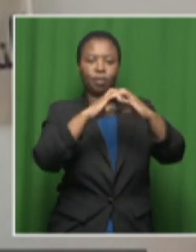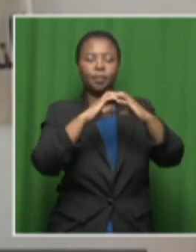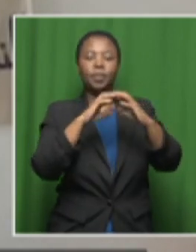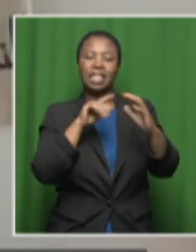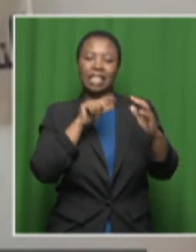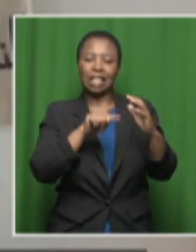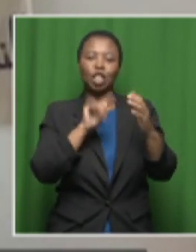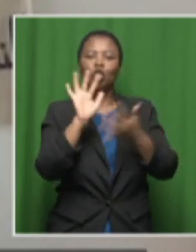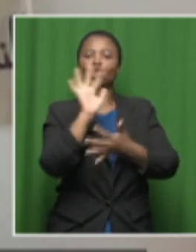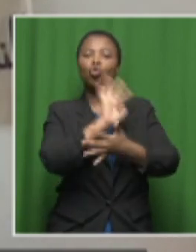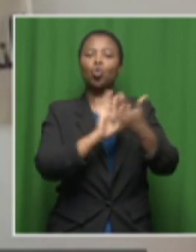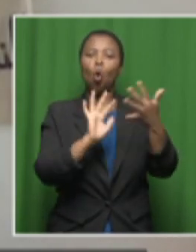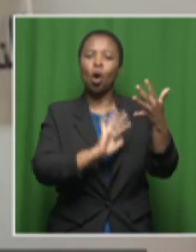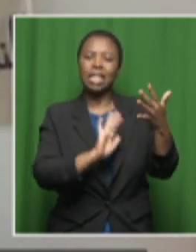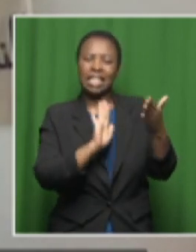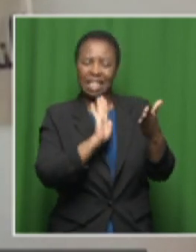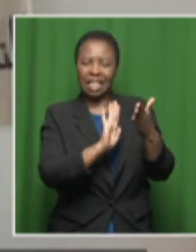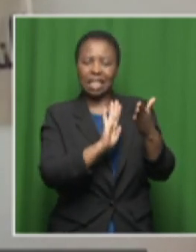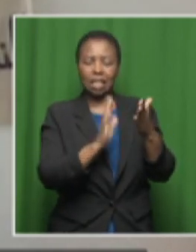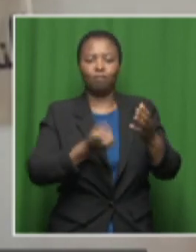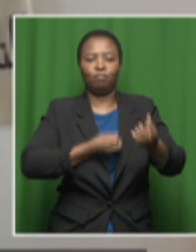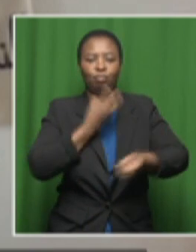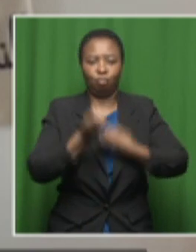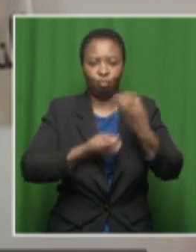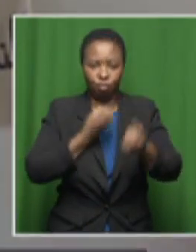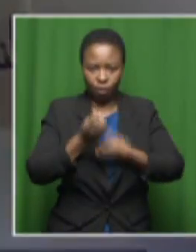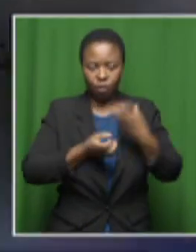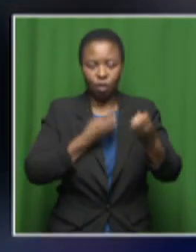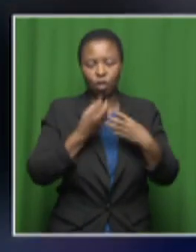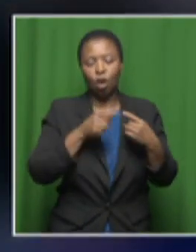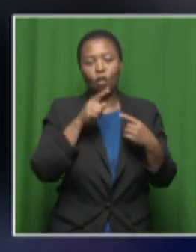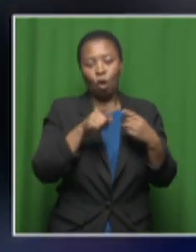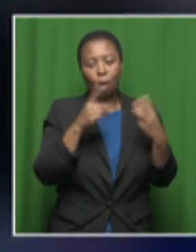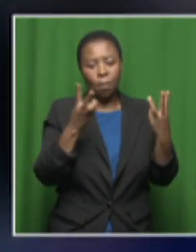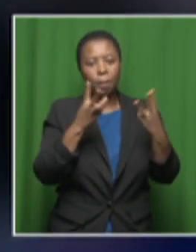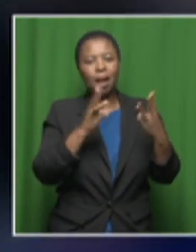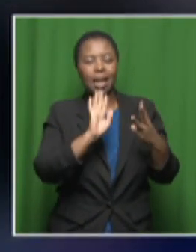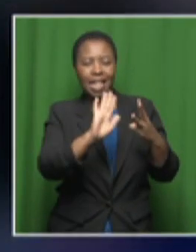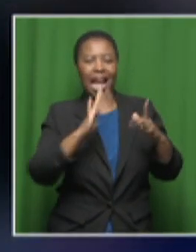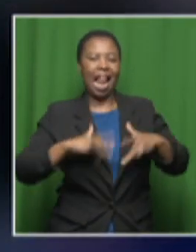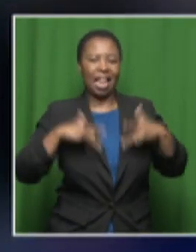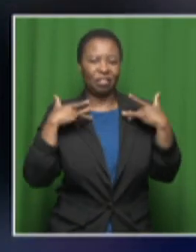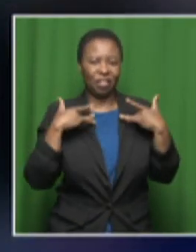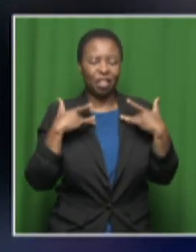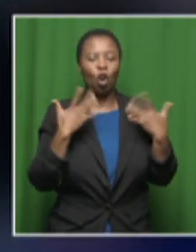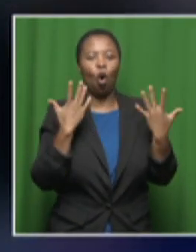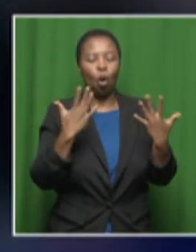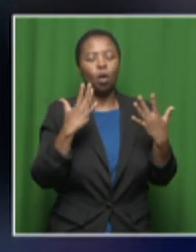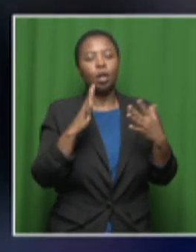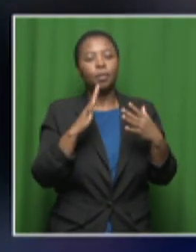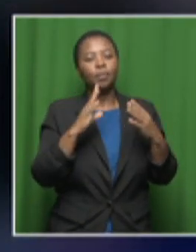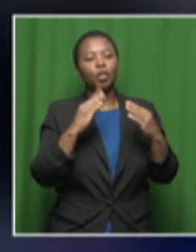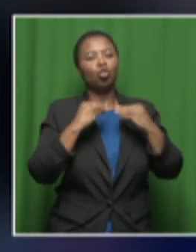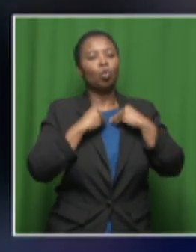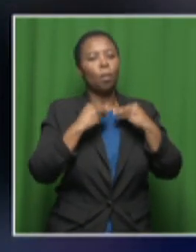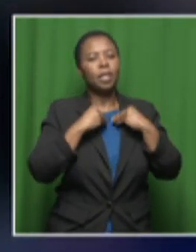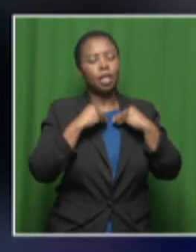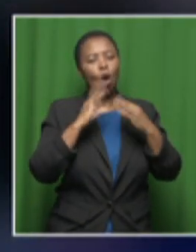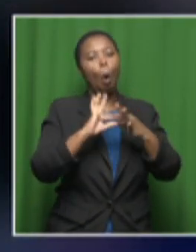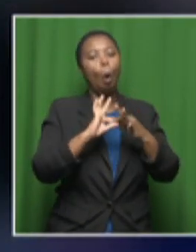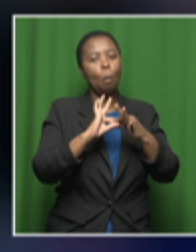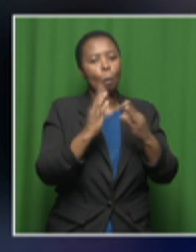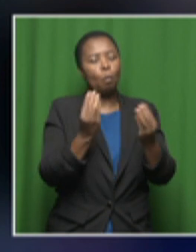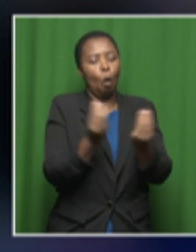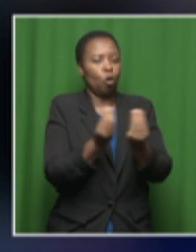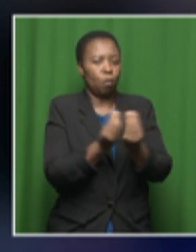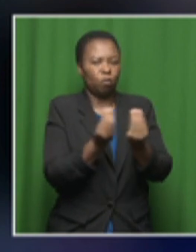stories, hidden stories that are trapped or embedded in people's narratives or in people's domestic objects.